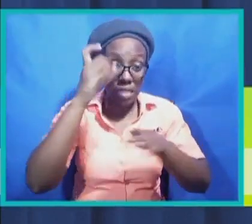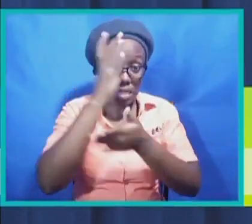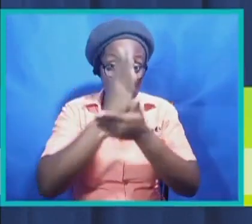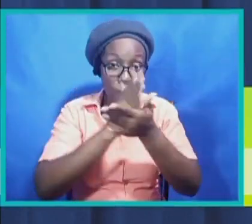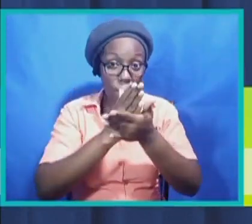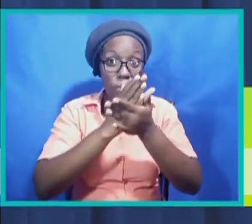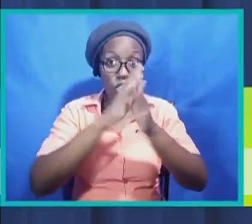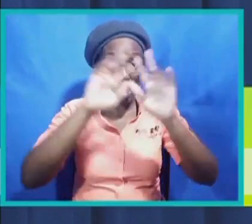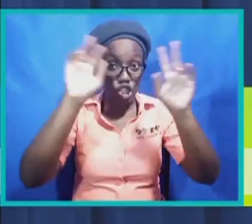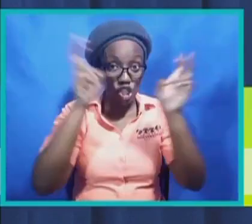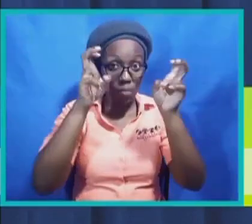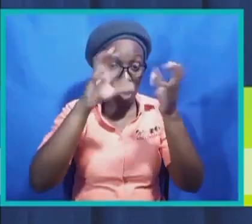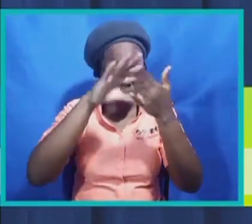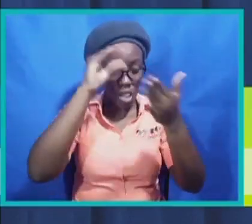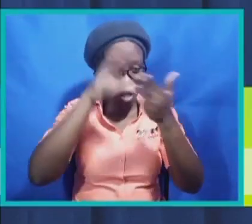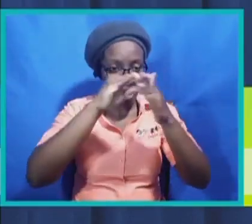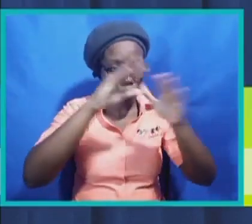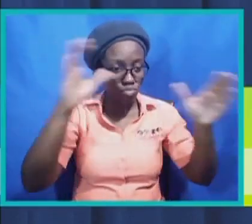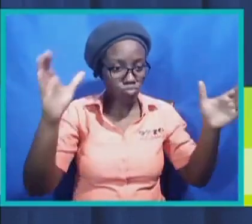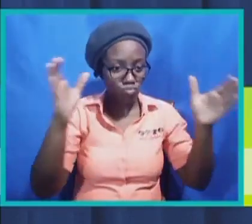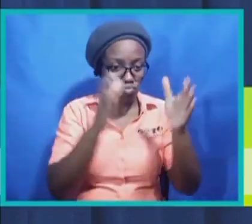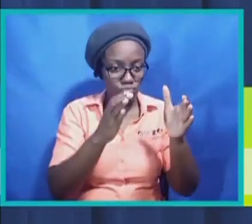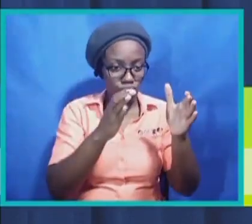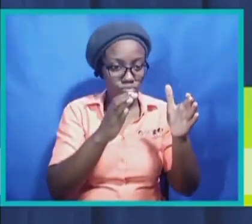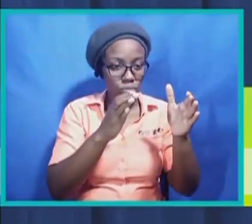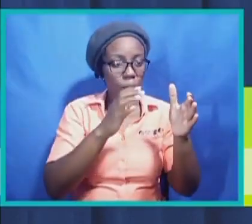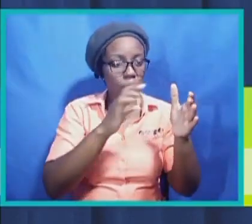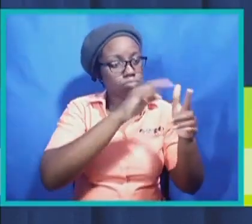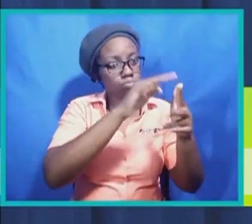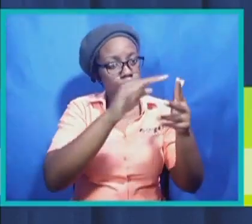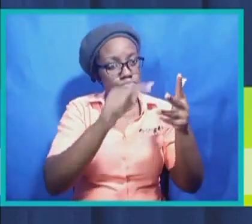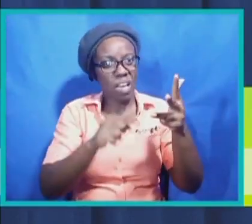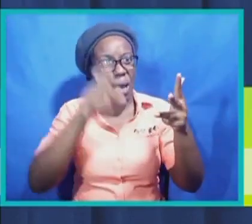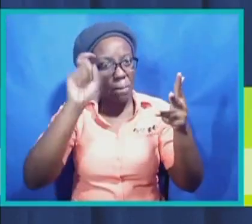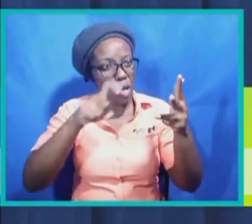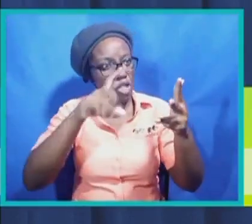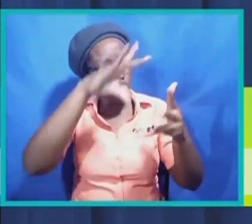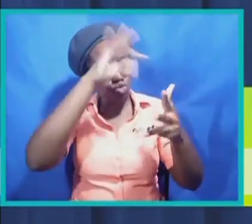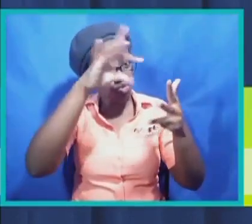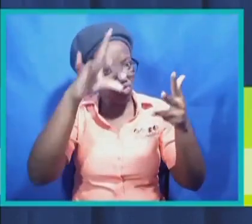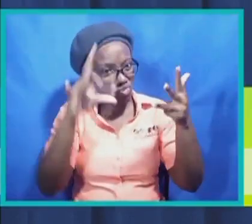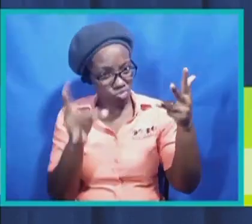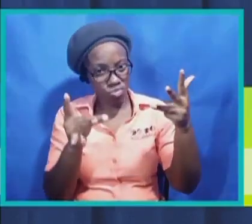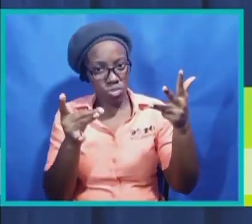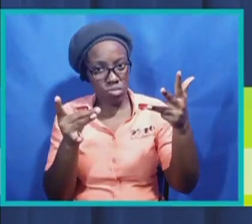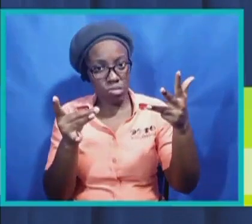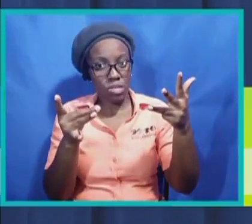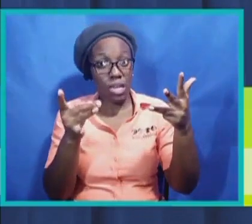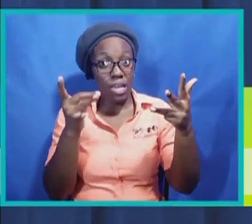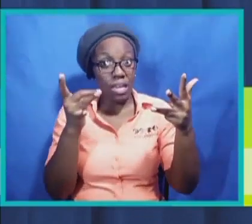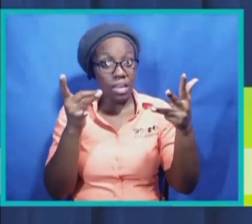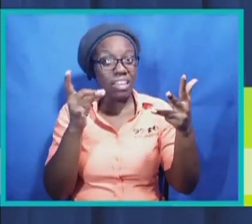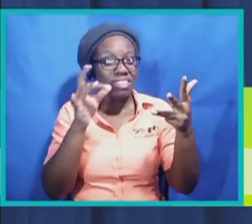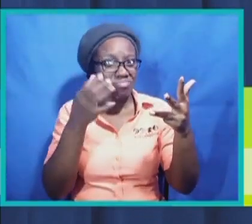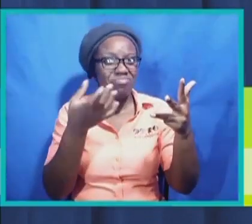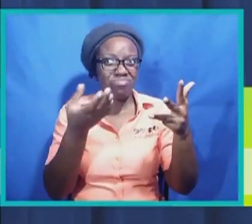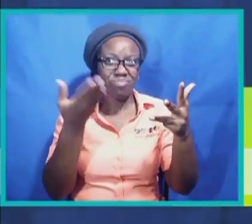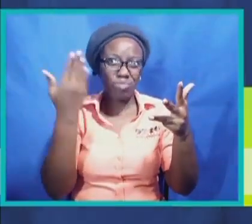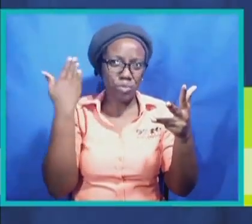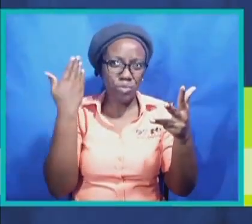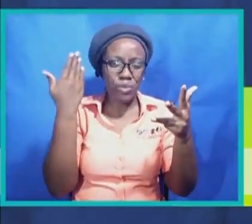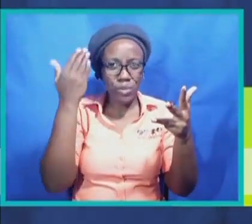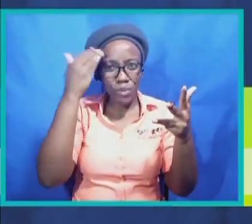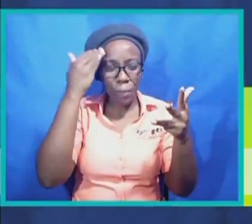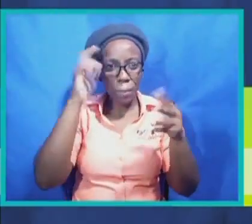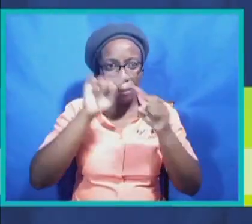sometimes might have been overwhelming for some students. And sometimes I wonder if we know the entire phrase in